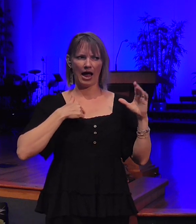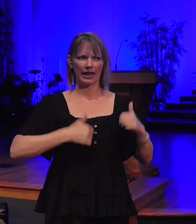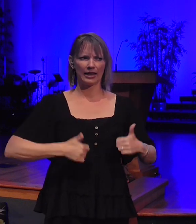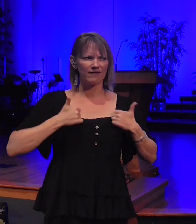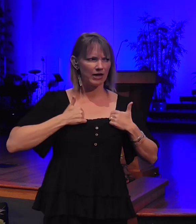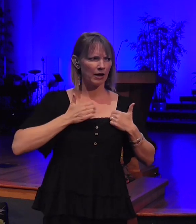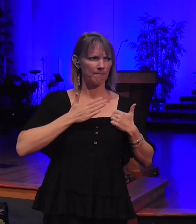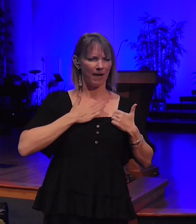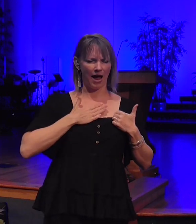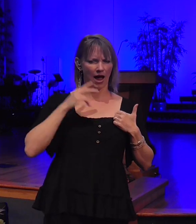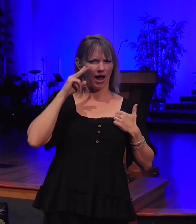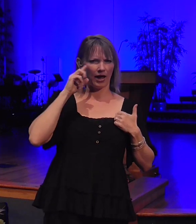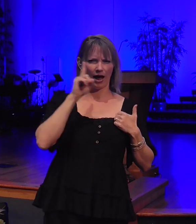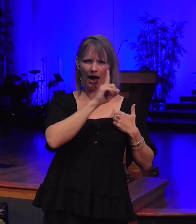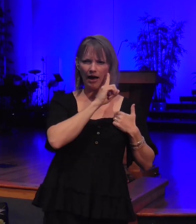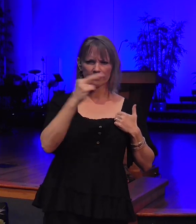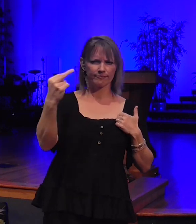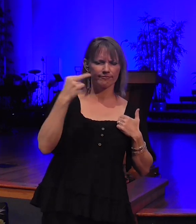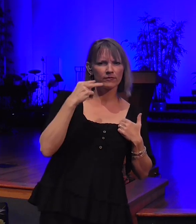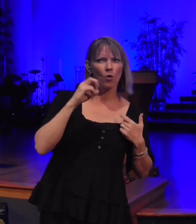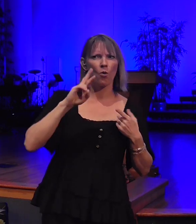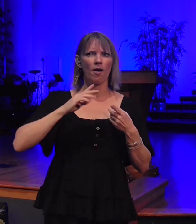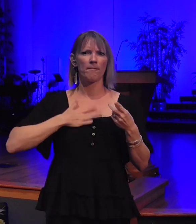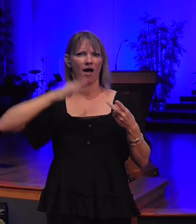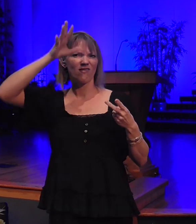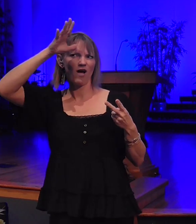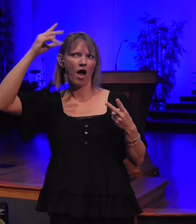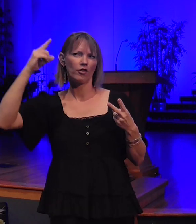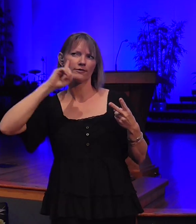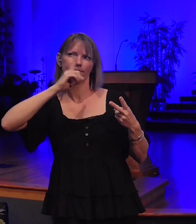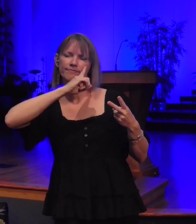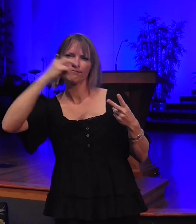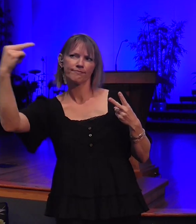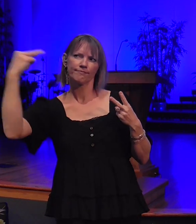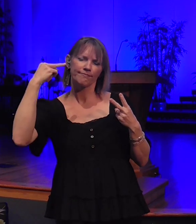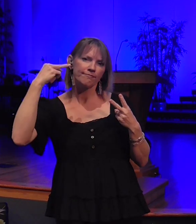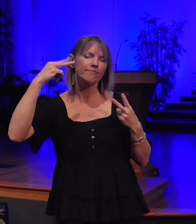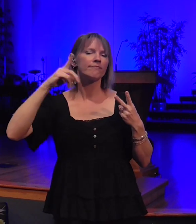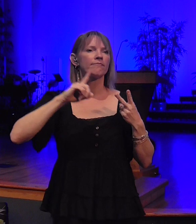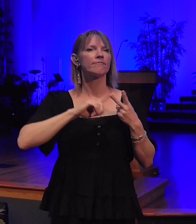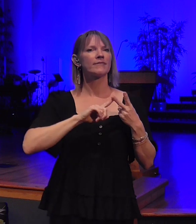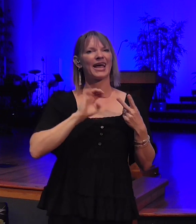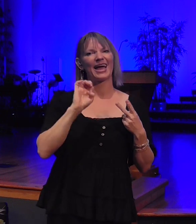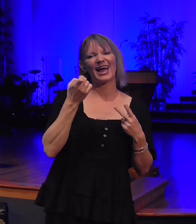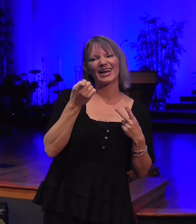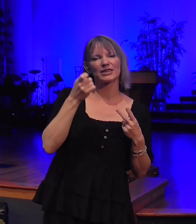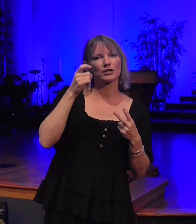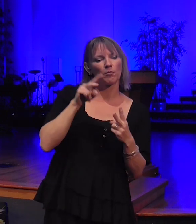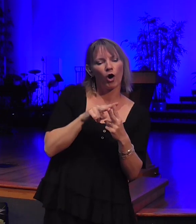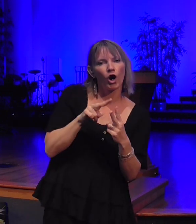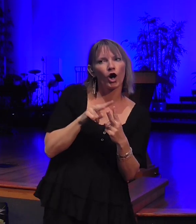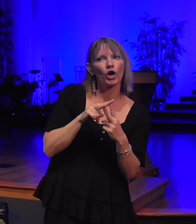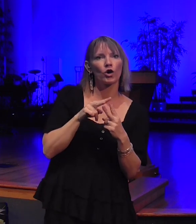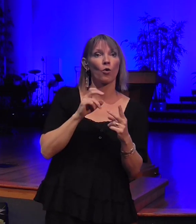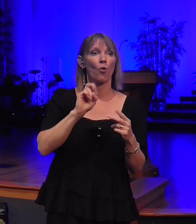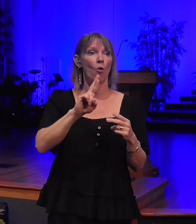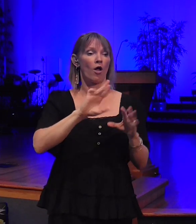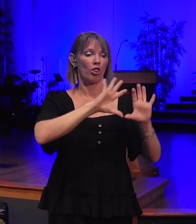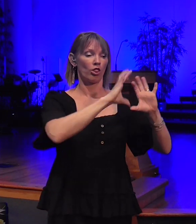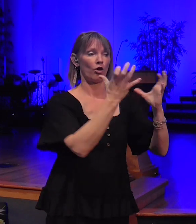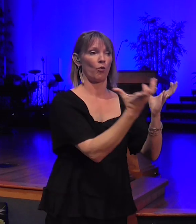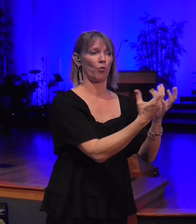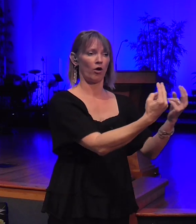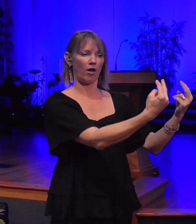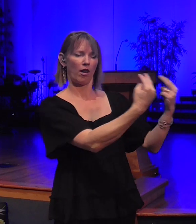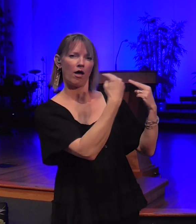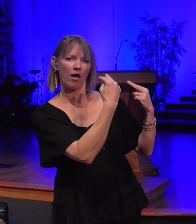living in the perceived eyes of my father or an ex-partner or the eyes of the world? And I wanted to get clear, and I